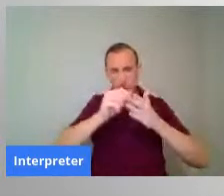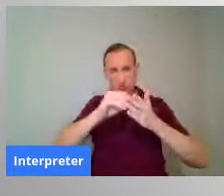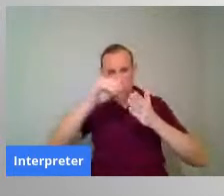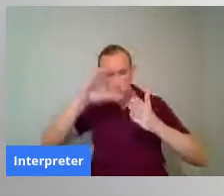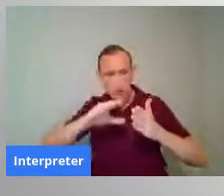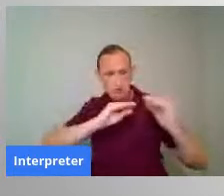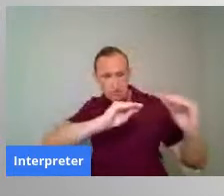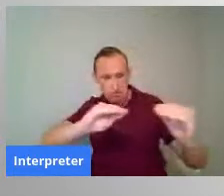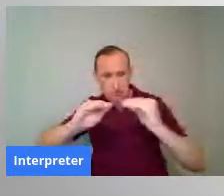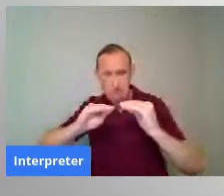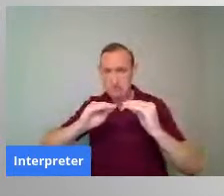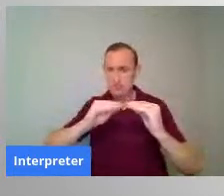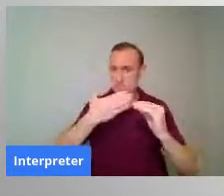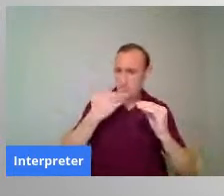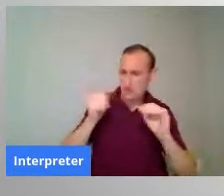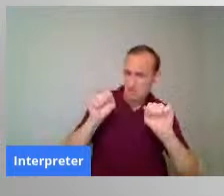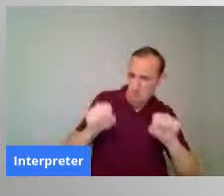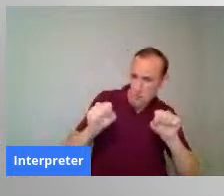financially,